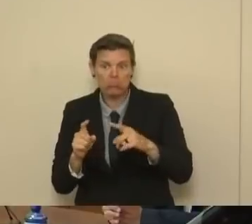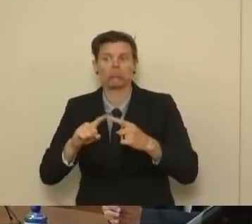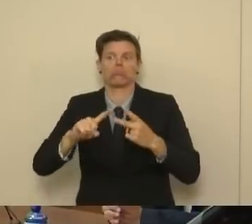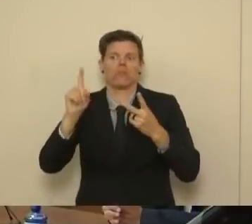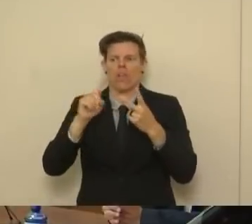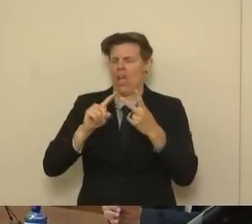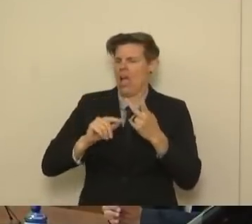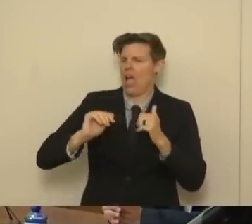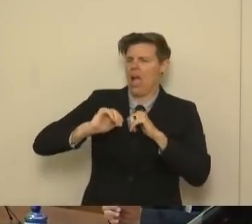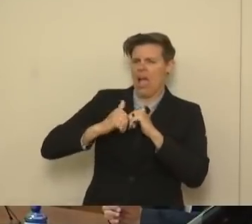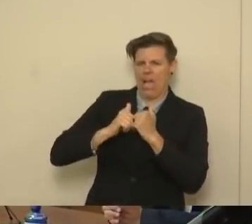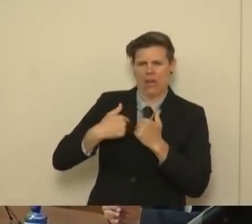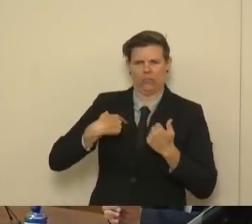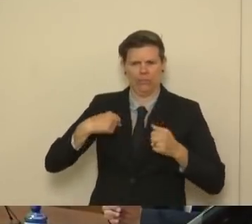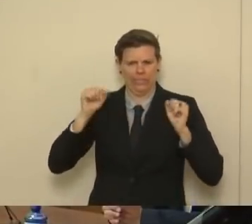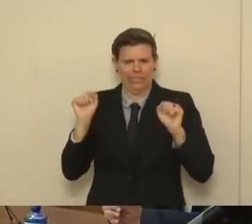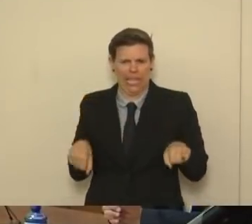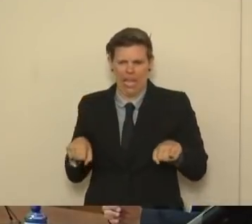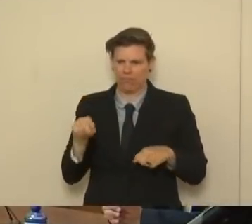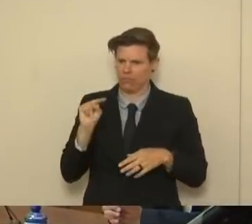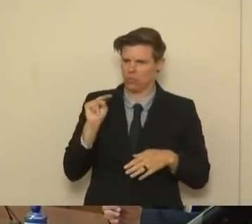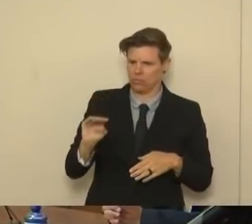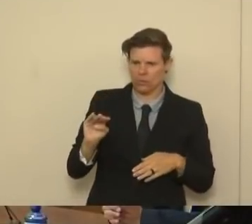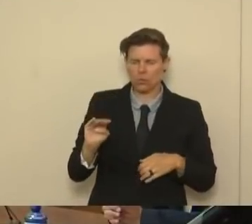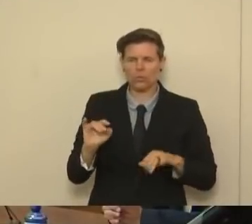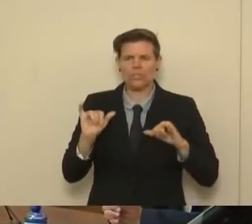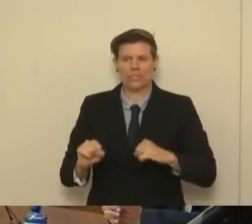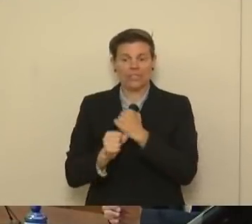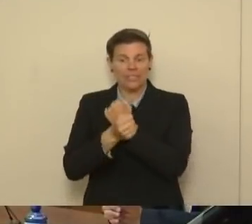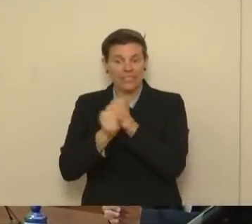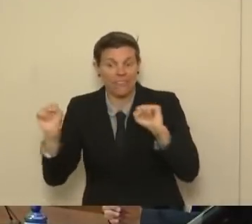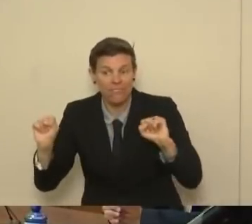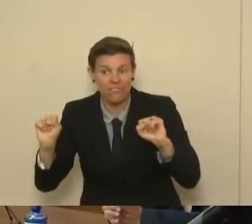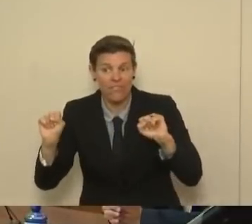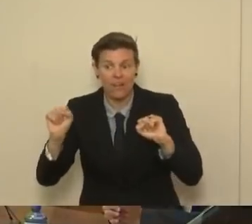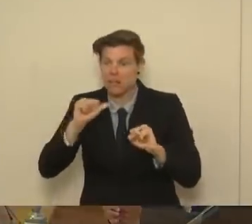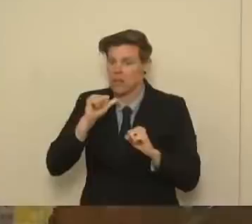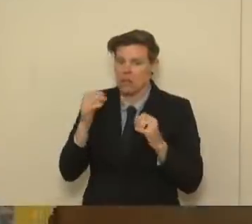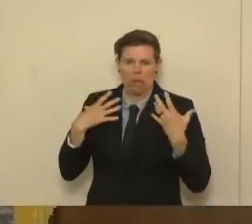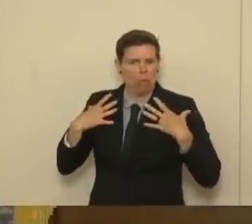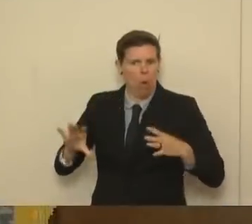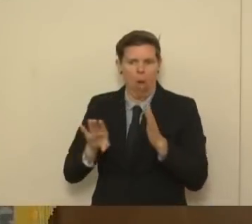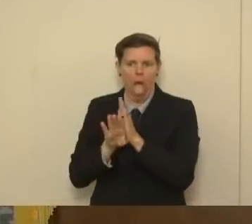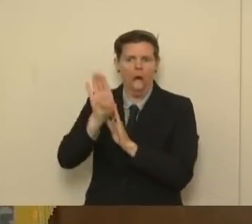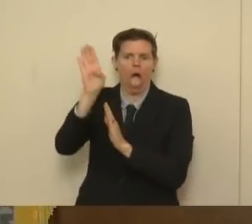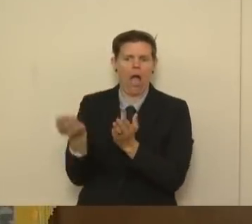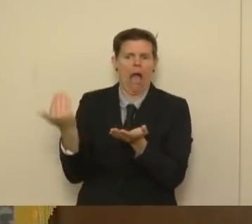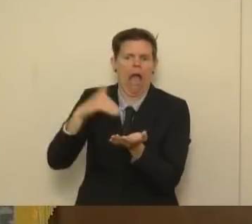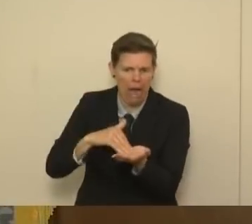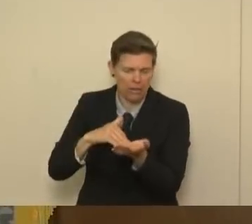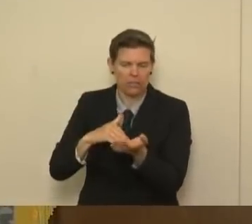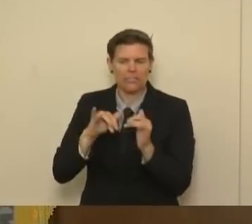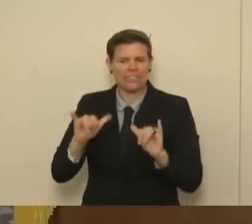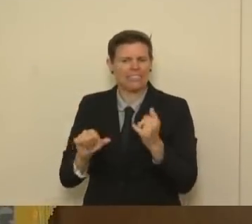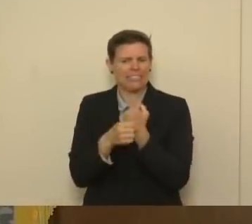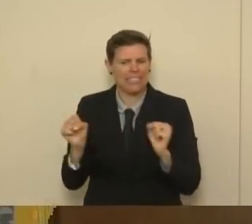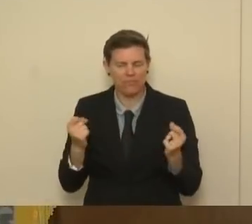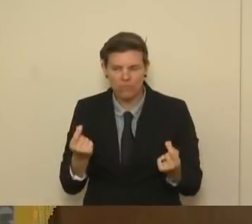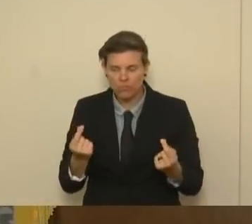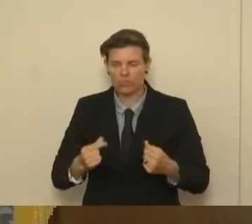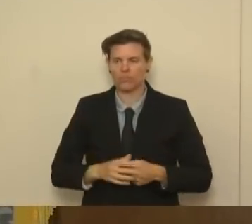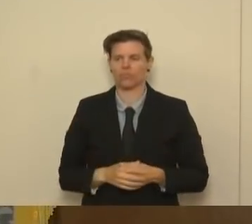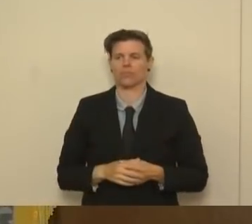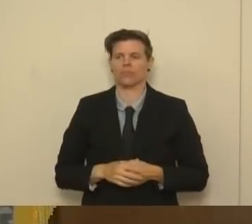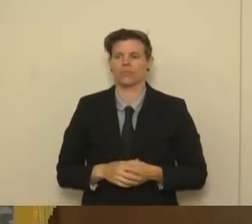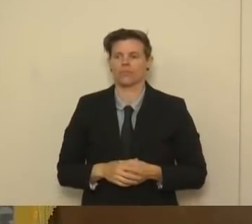another surge like we did over some of the summer holidays? Well, Susan, I really appreciate a second opportunity. I mean, you did it for me,